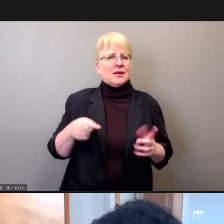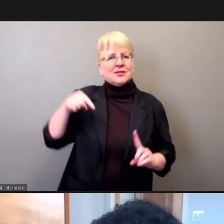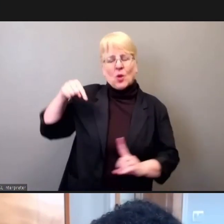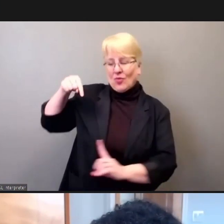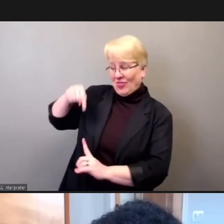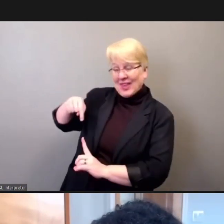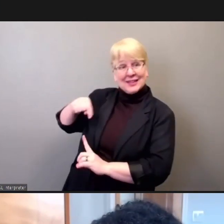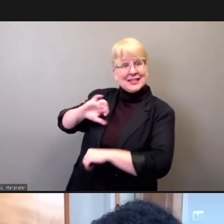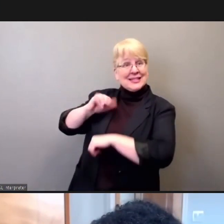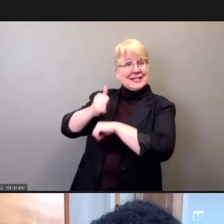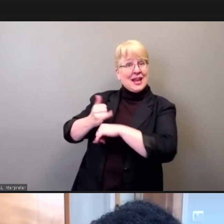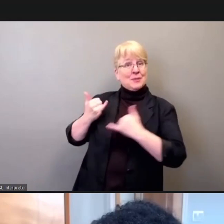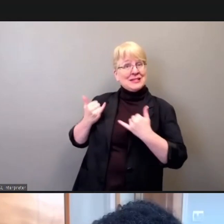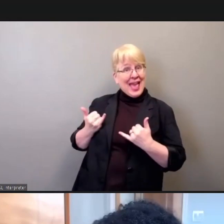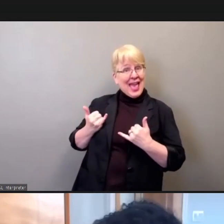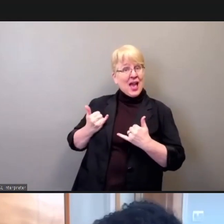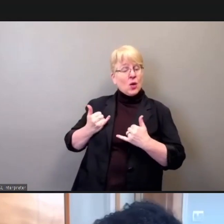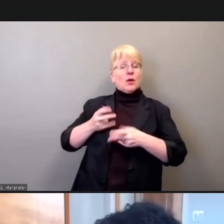to kiddos.